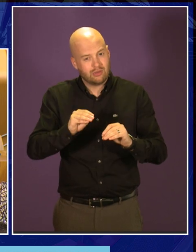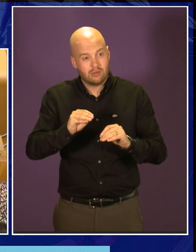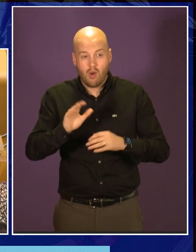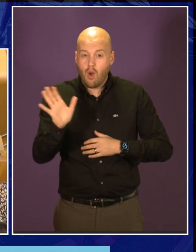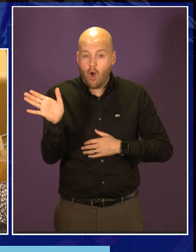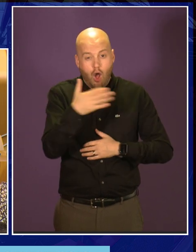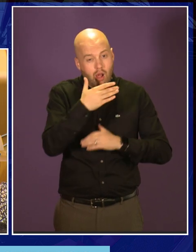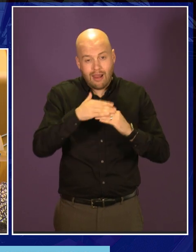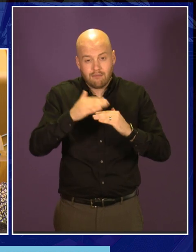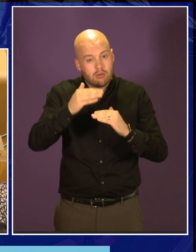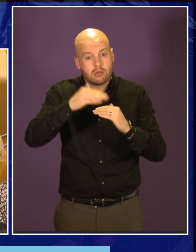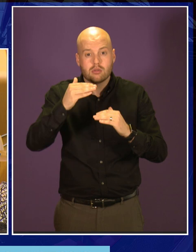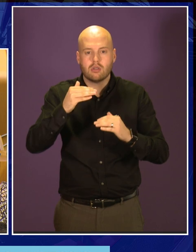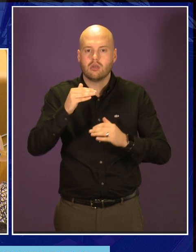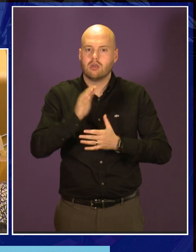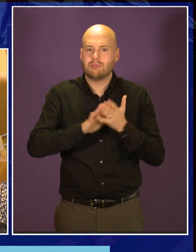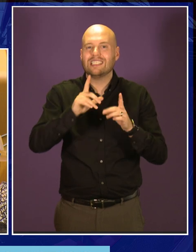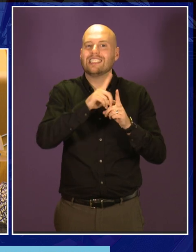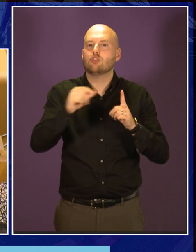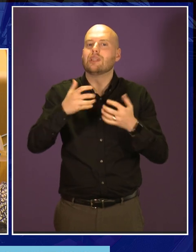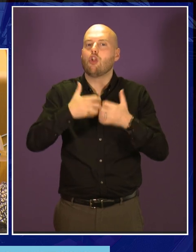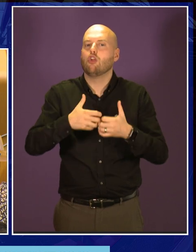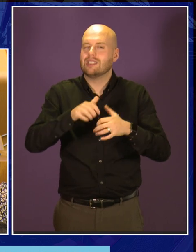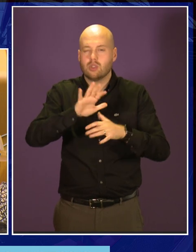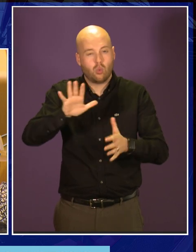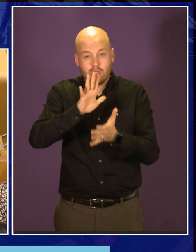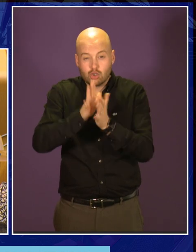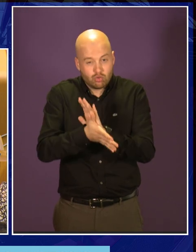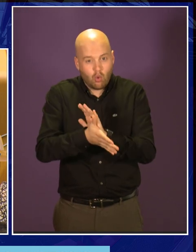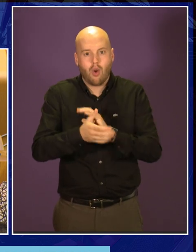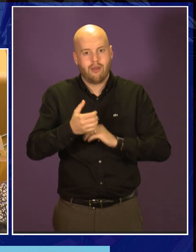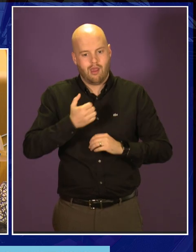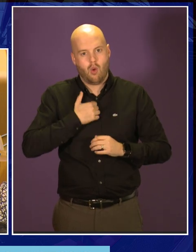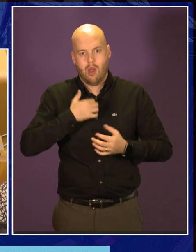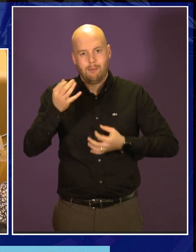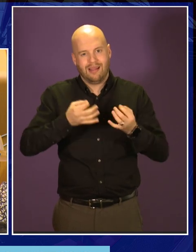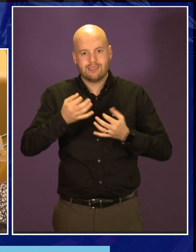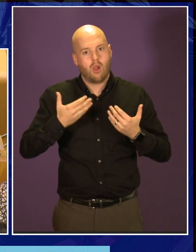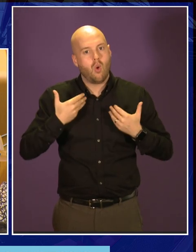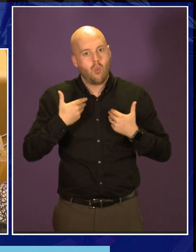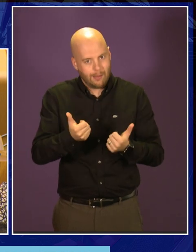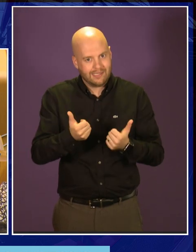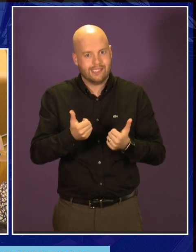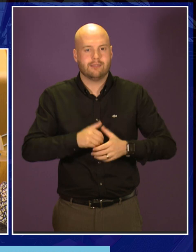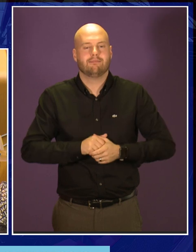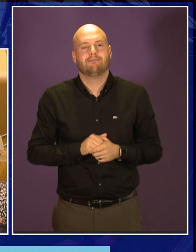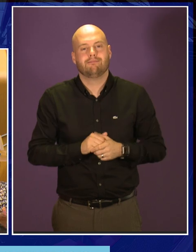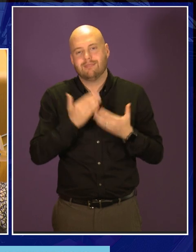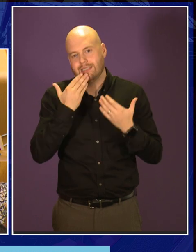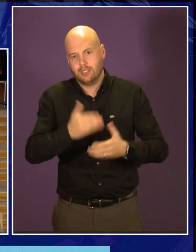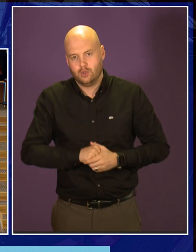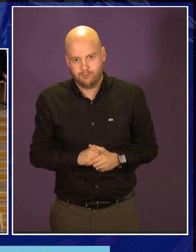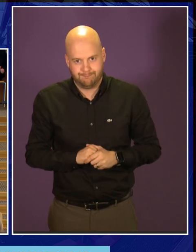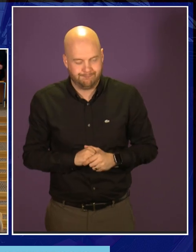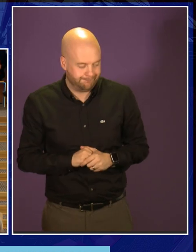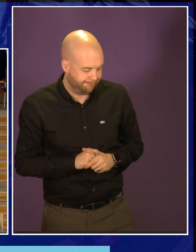that digital technology does not destroy the efforts we are making in terms of promoting culture, well-being, and investment. Let me thank you all.